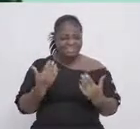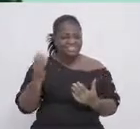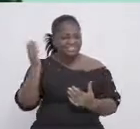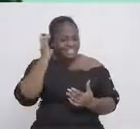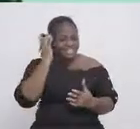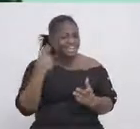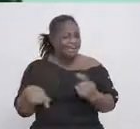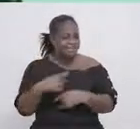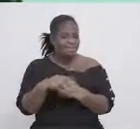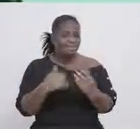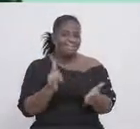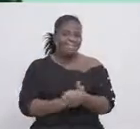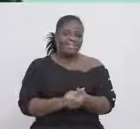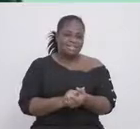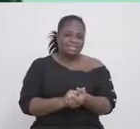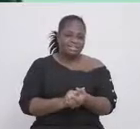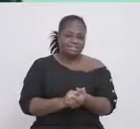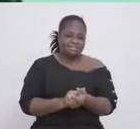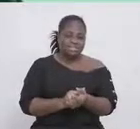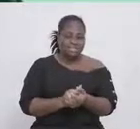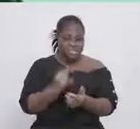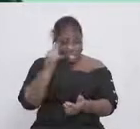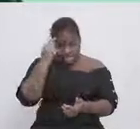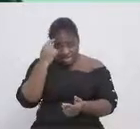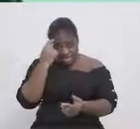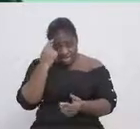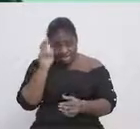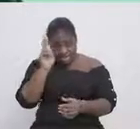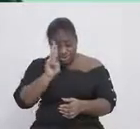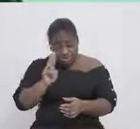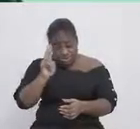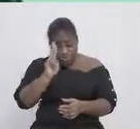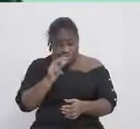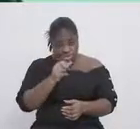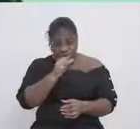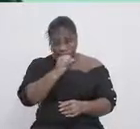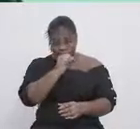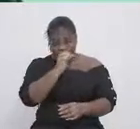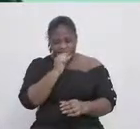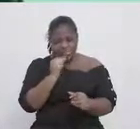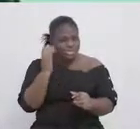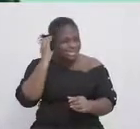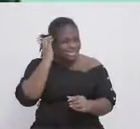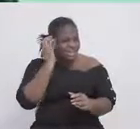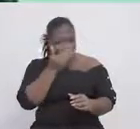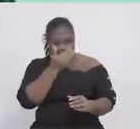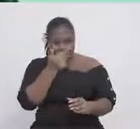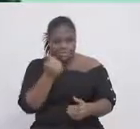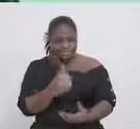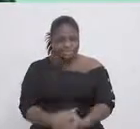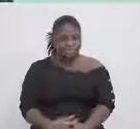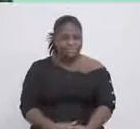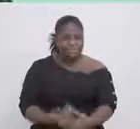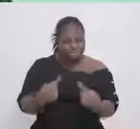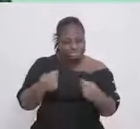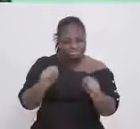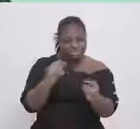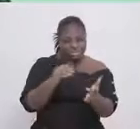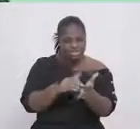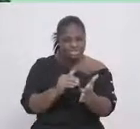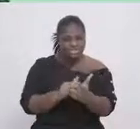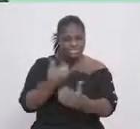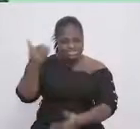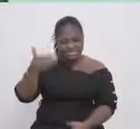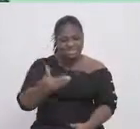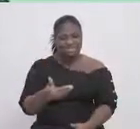This, I think, maybe they can unmute their microphones and that will help us hear them a bit better. So, all right, so Ernestina, let me try again.